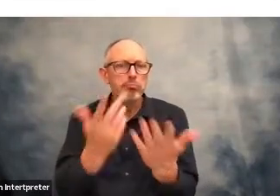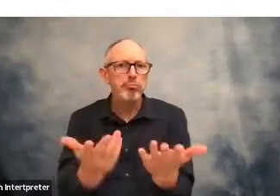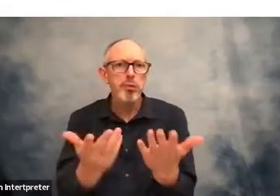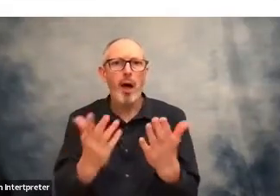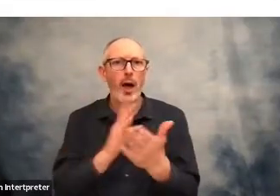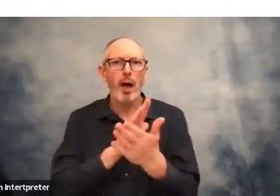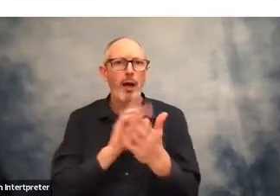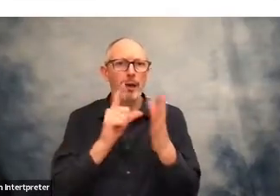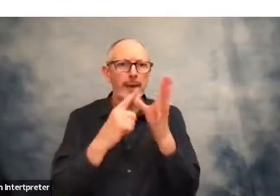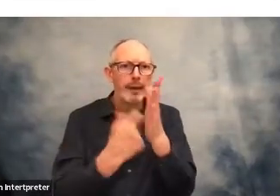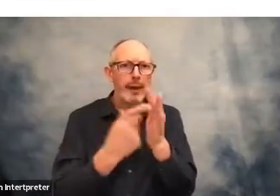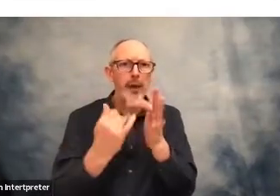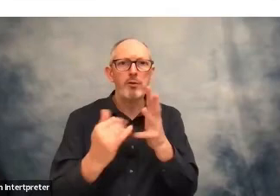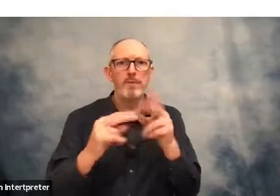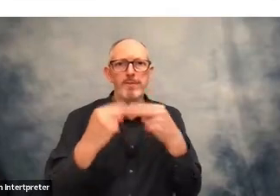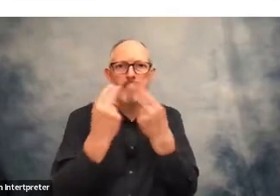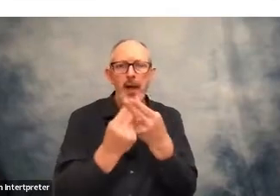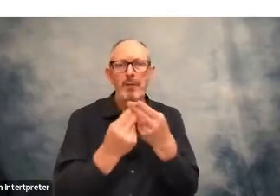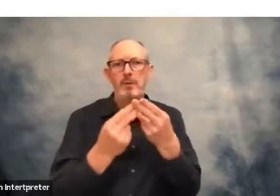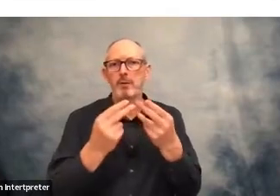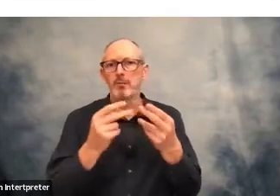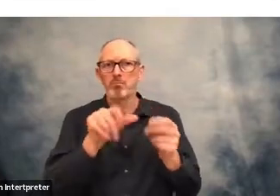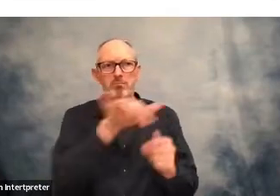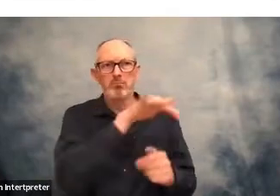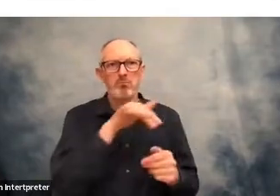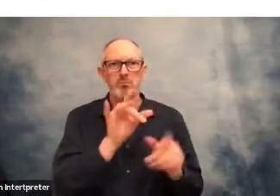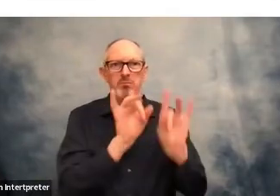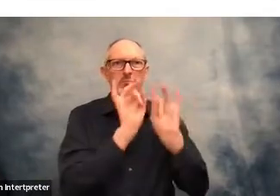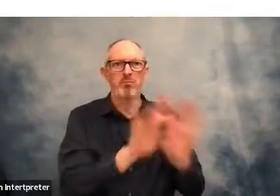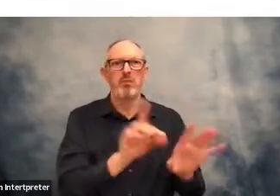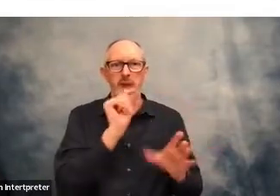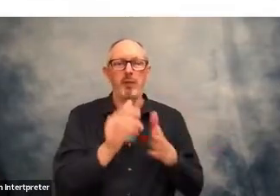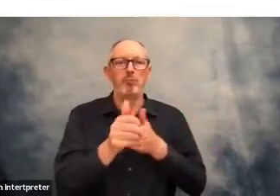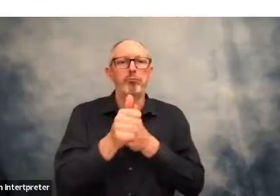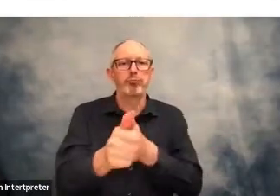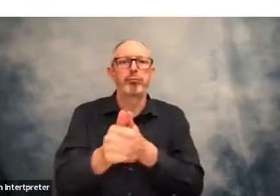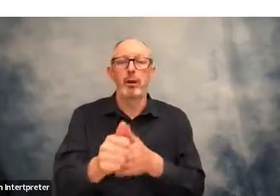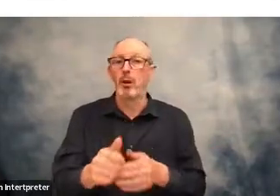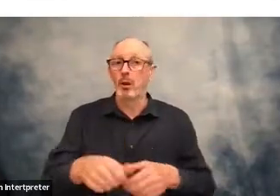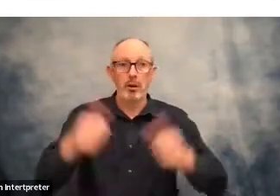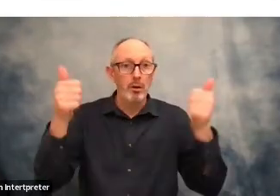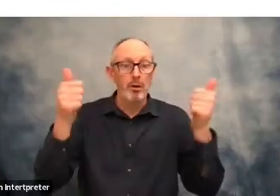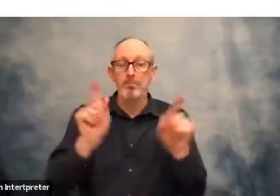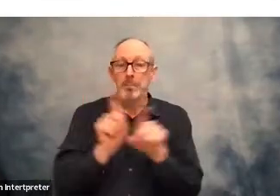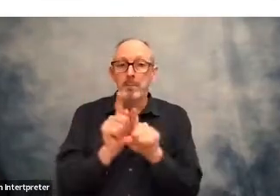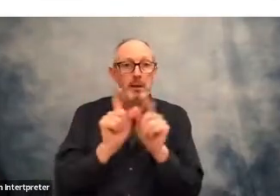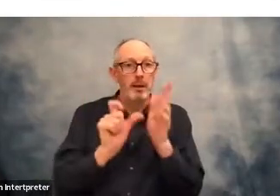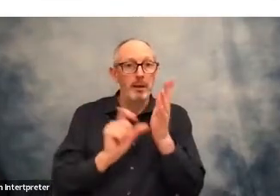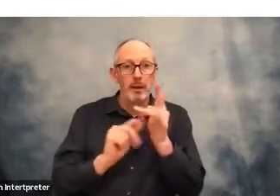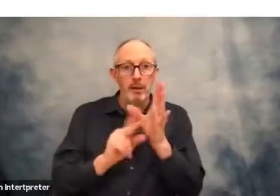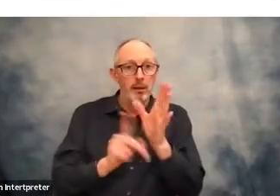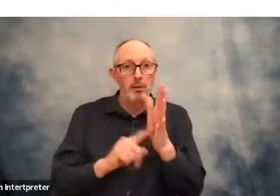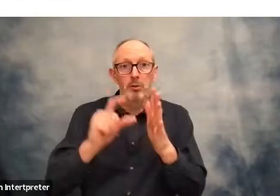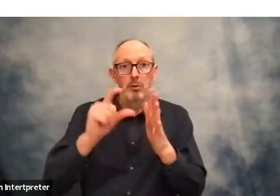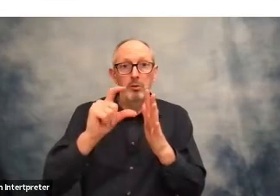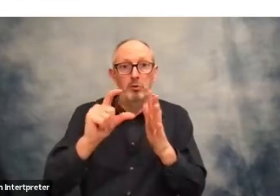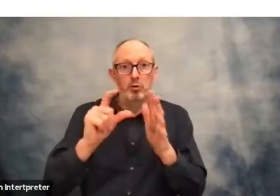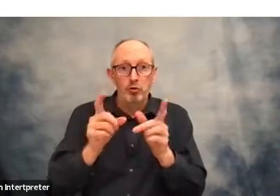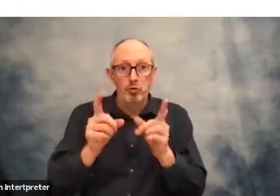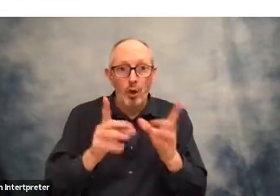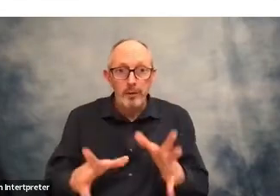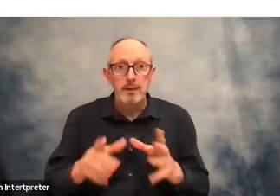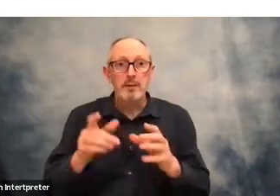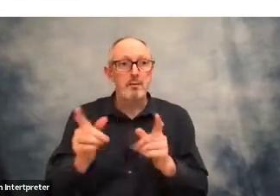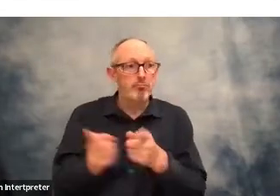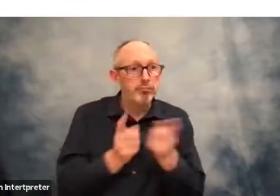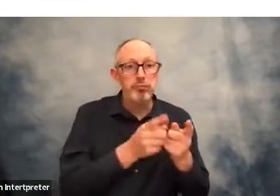of carers, parents, and clinicians. They're also really grounded. Pilot partners, clinical directors, early adopters ready to try something new. So if you